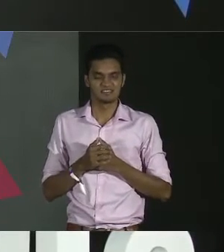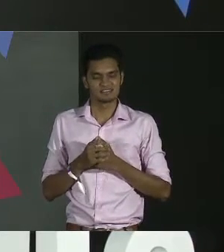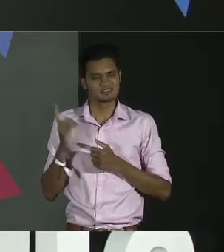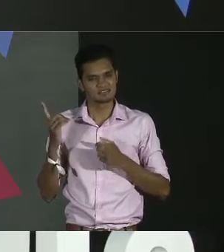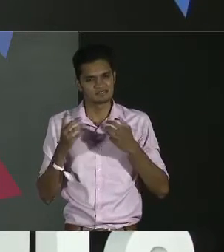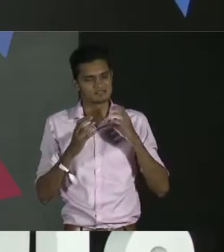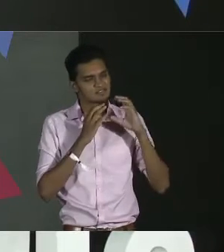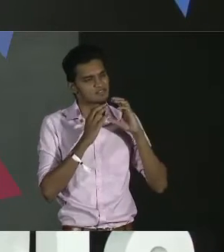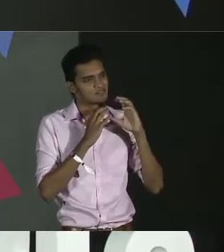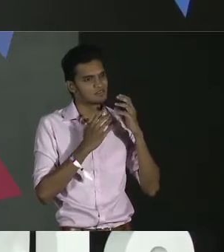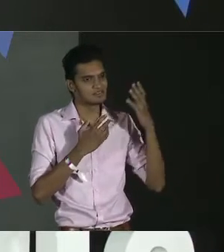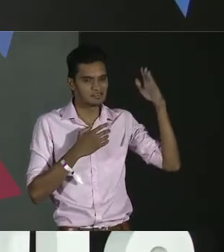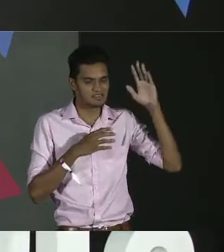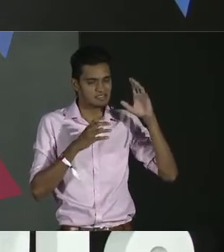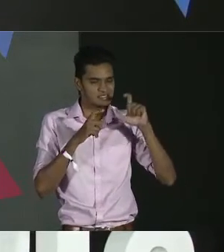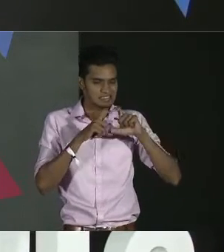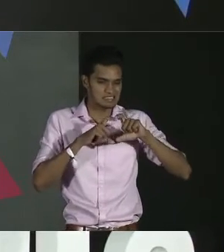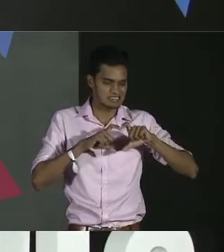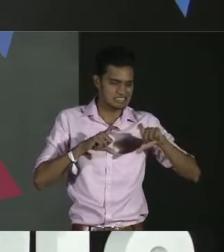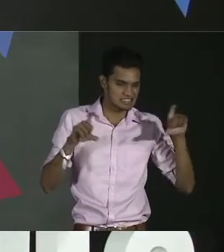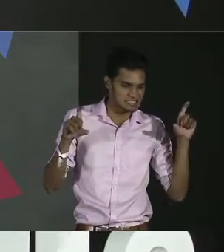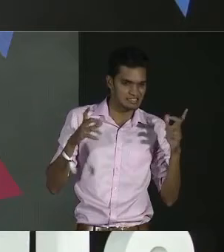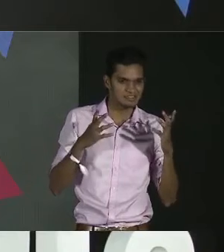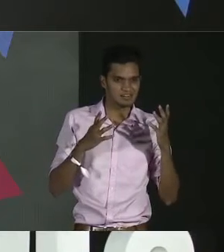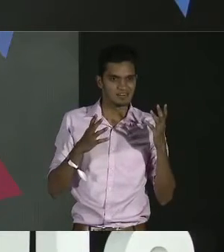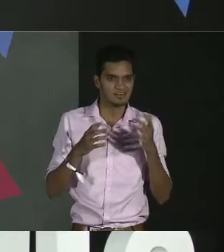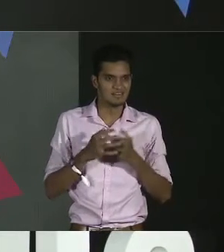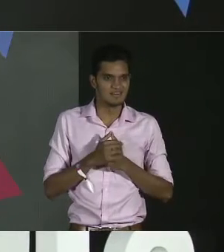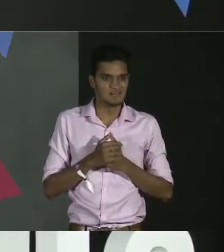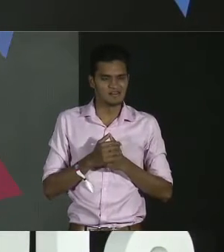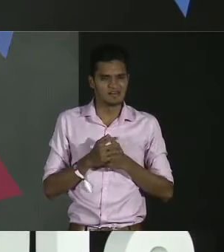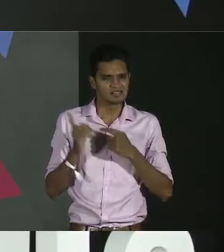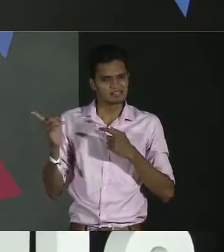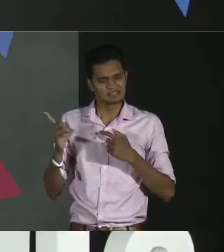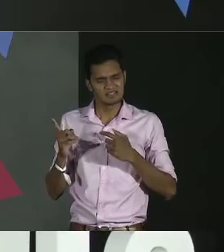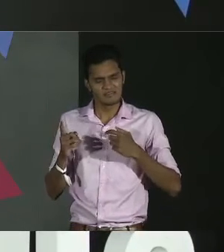What I do remember is seeing everything as white, and I felt immense love.